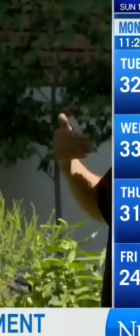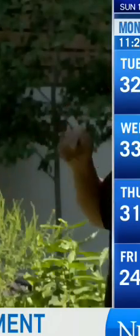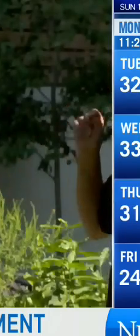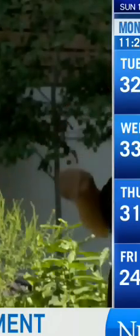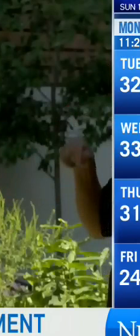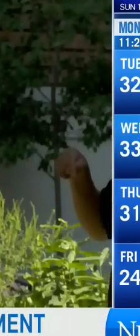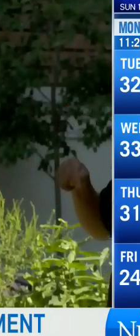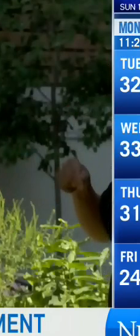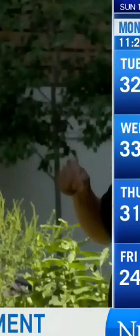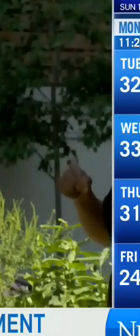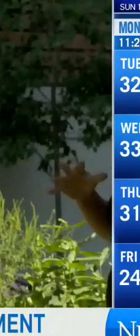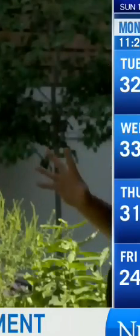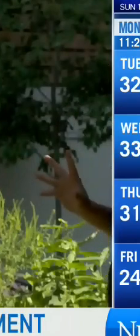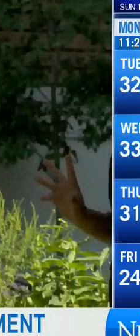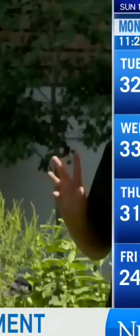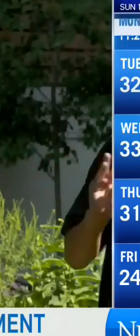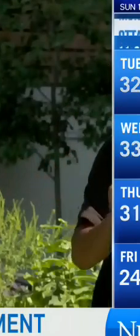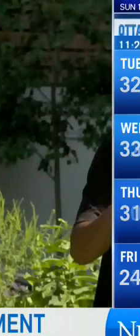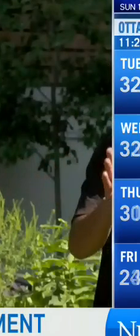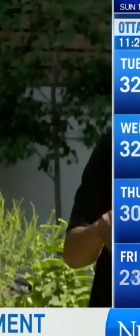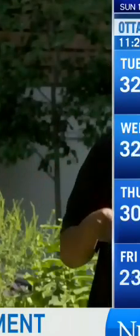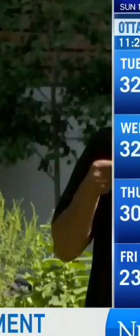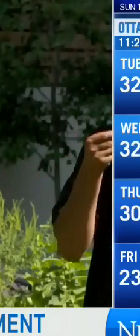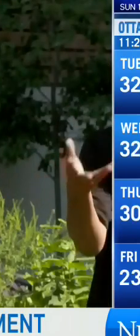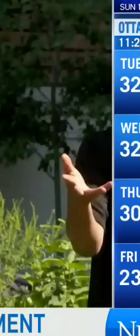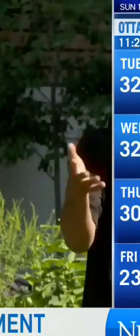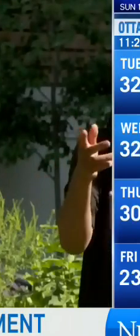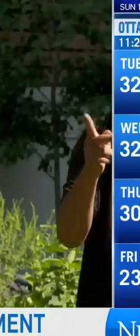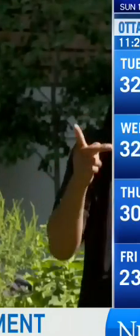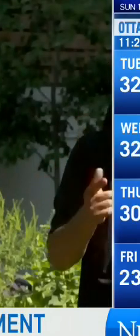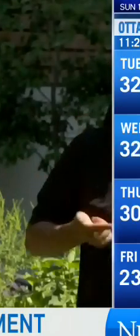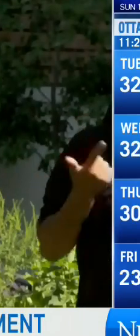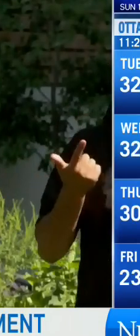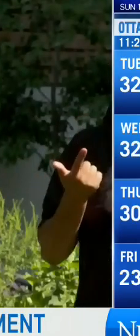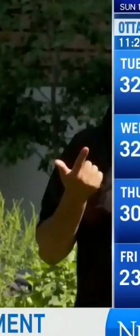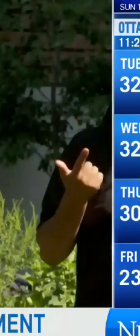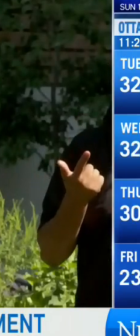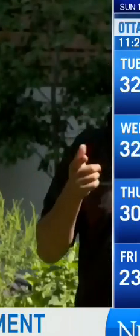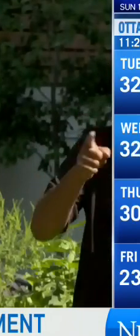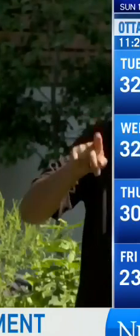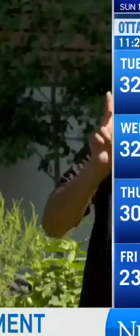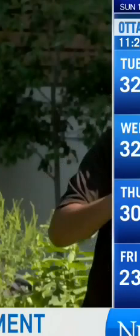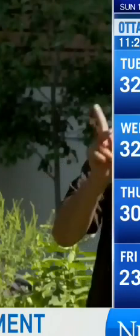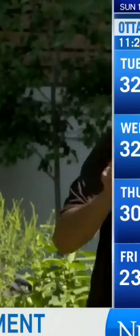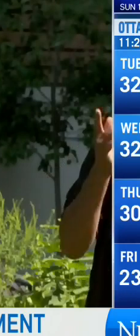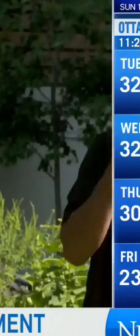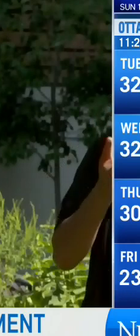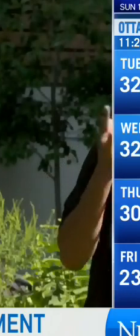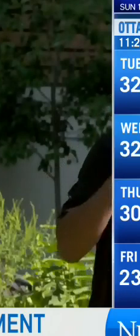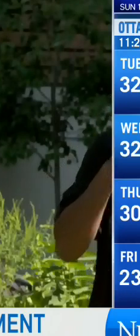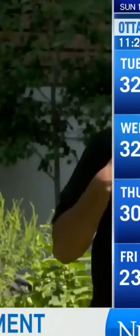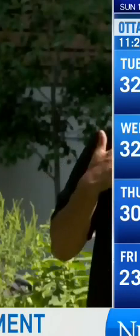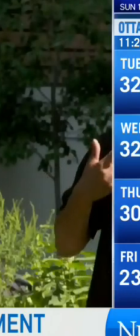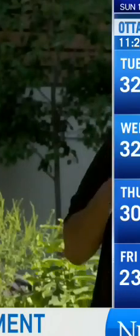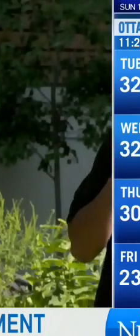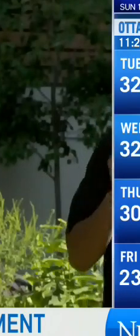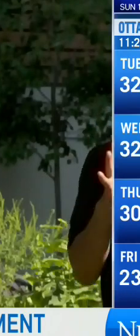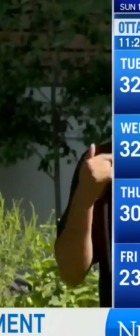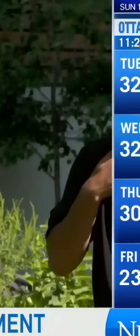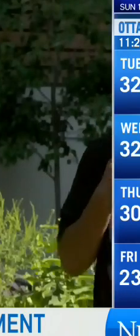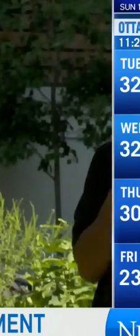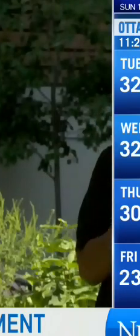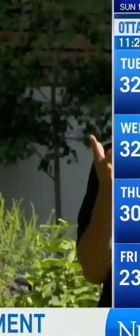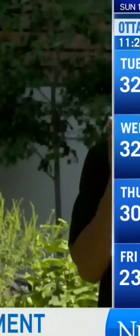place to live and that they don't have the specter of eviction hanging over their heads. We also need to make sure that we